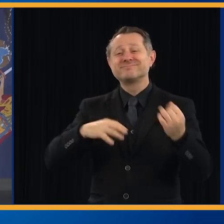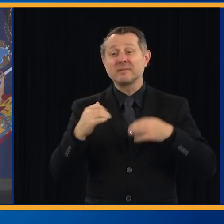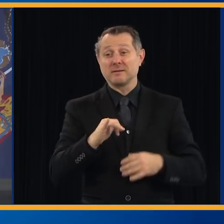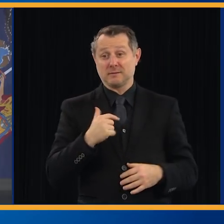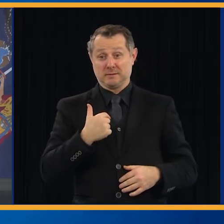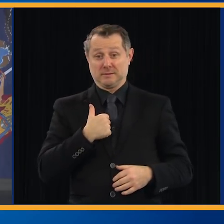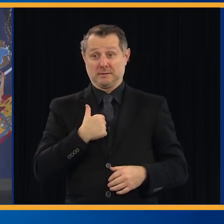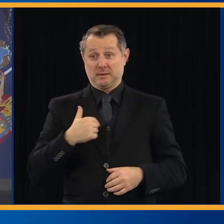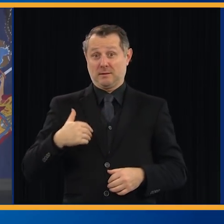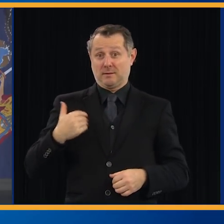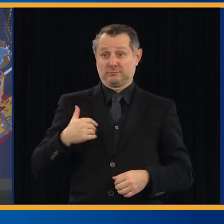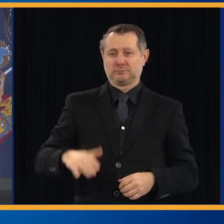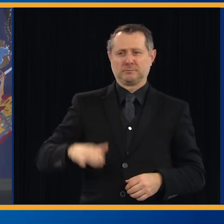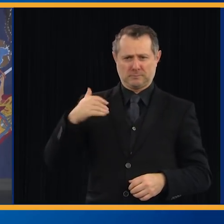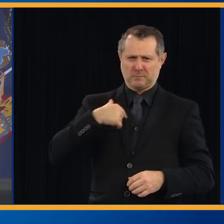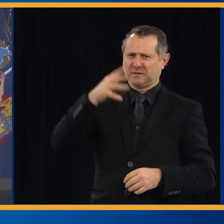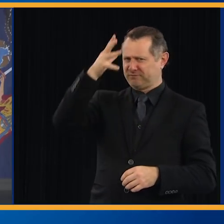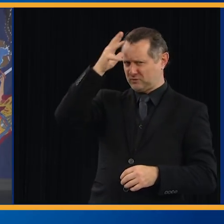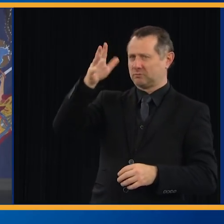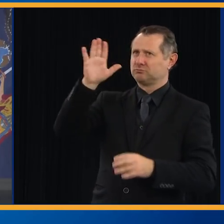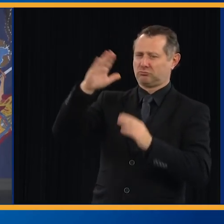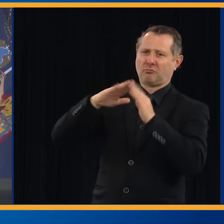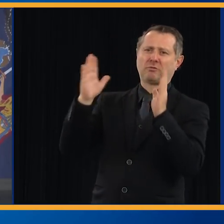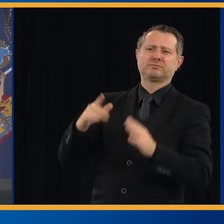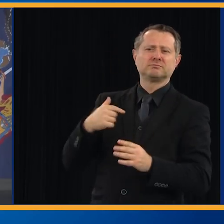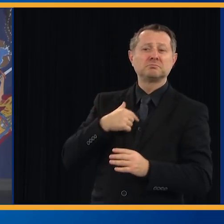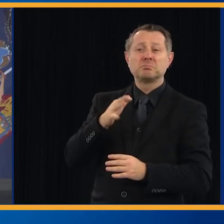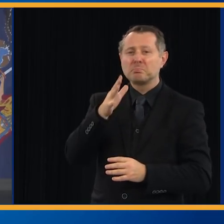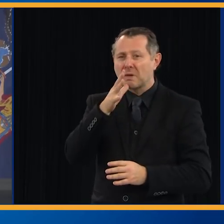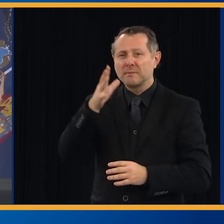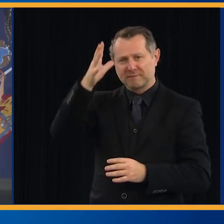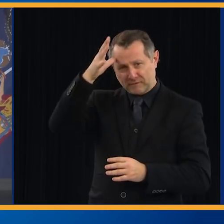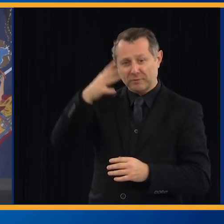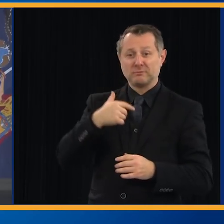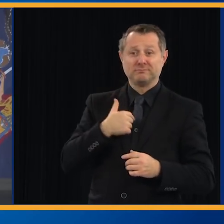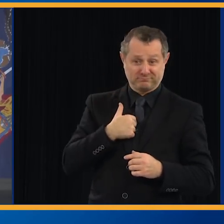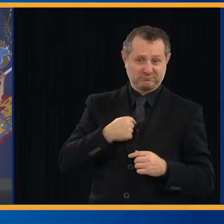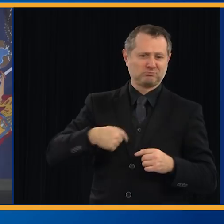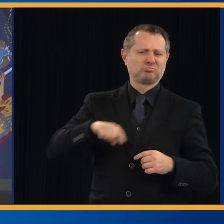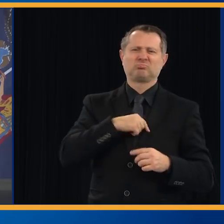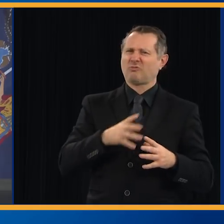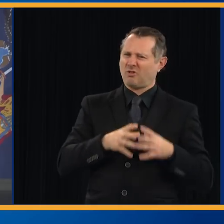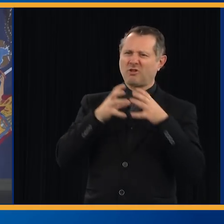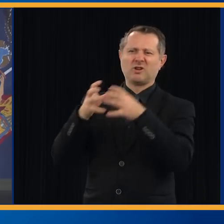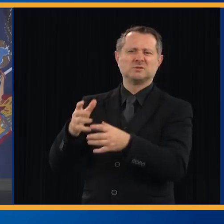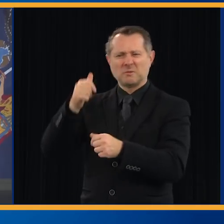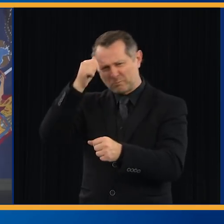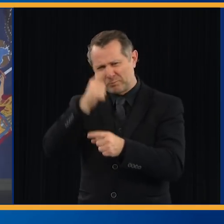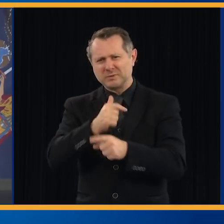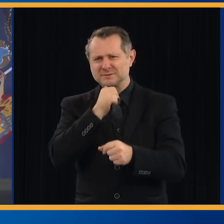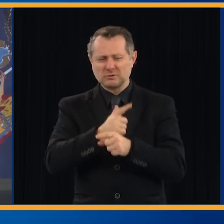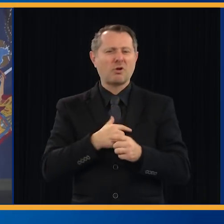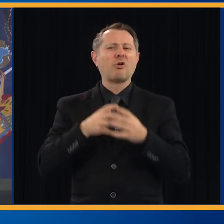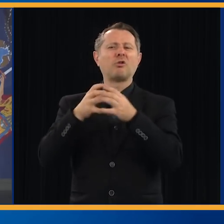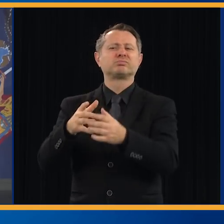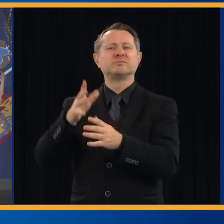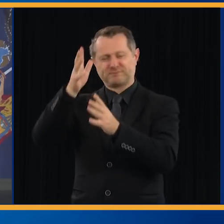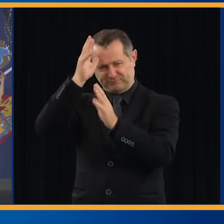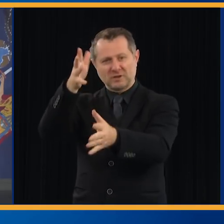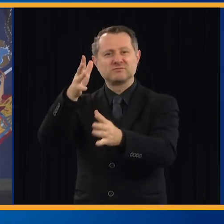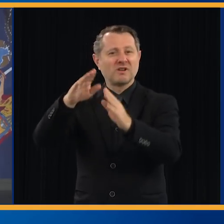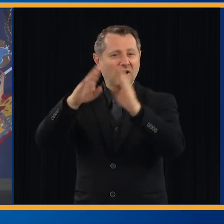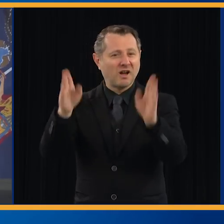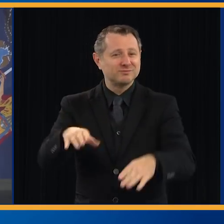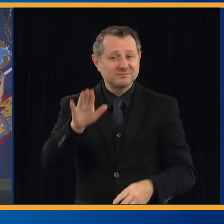house. My father, mother, my kids, all the siblings would go to my grandfather's house.